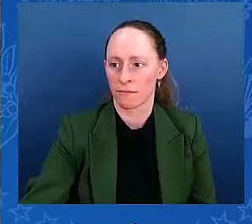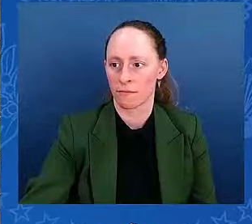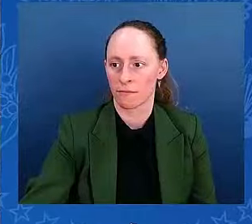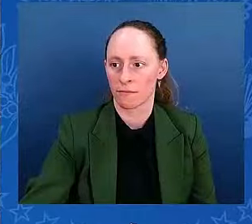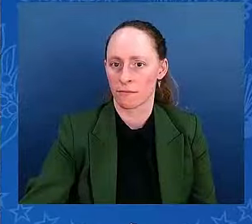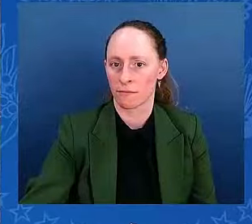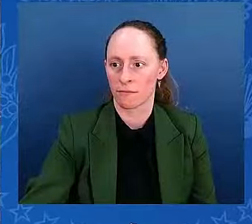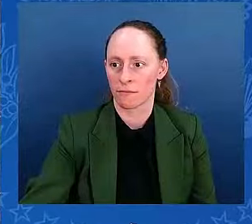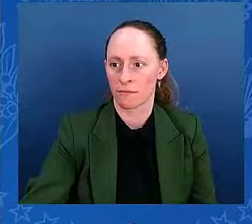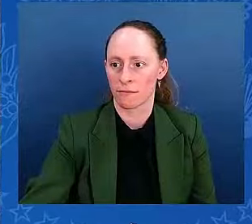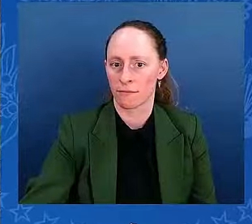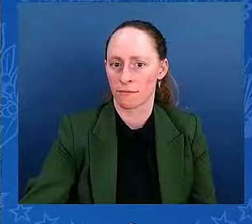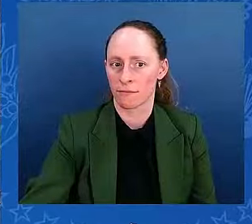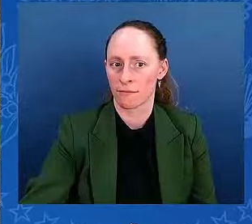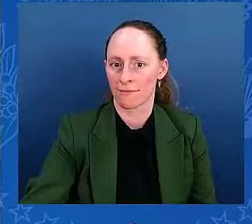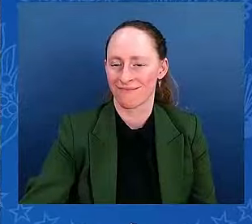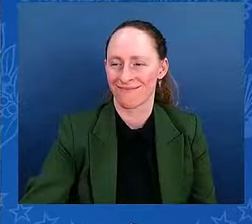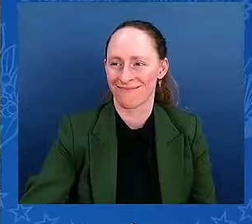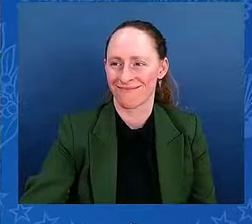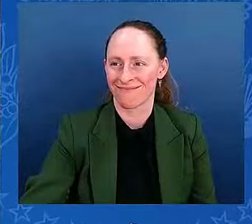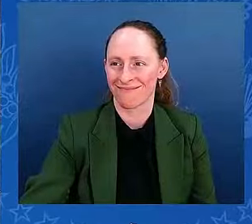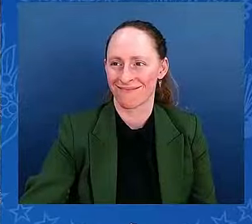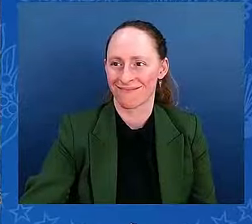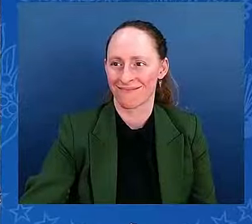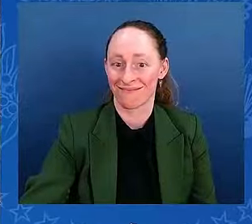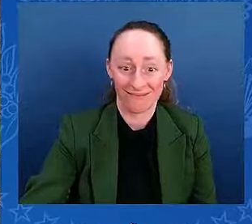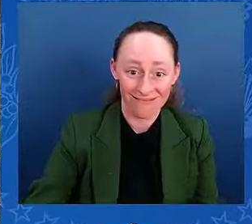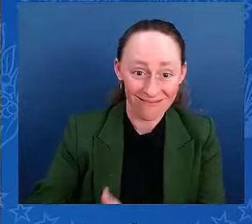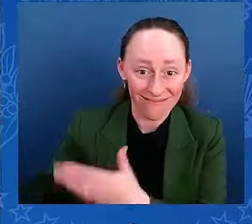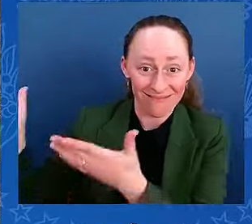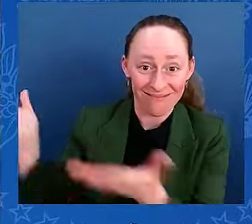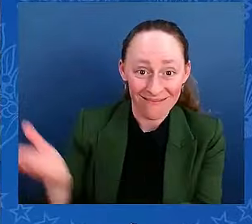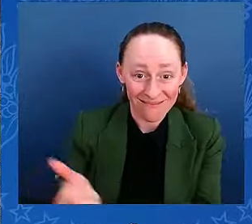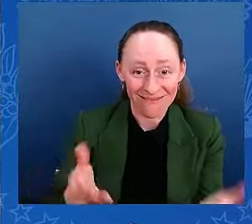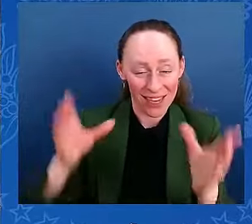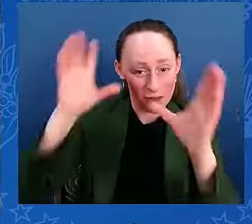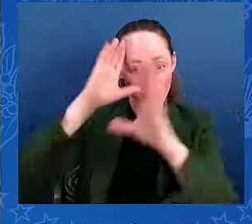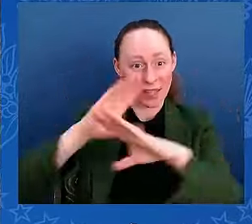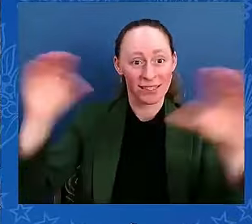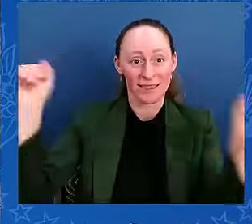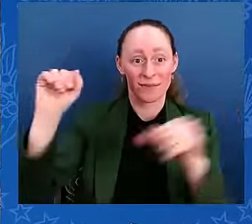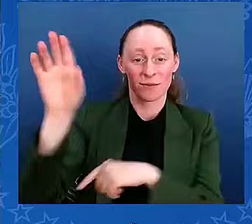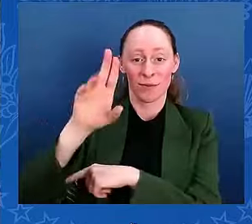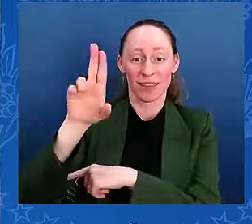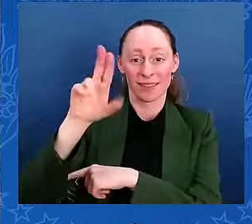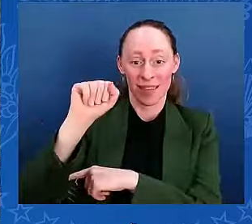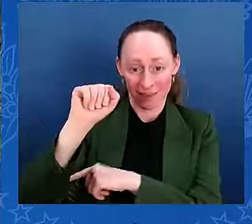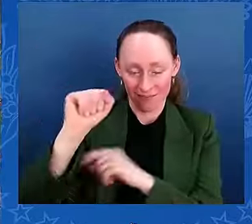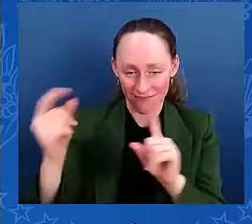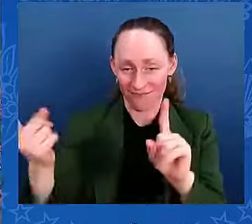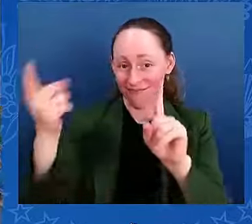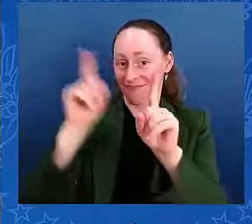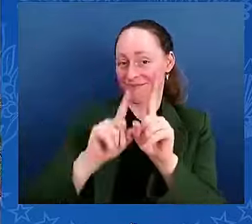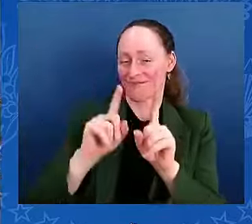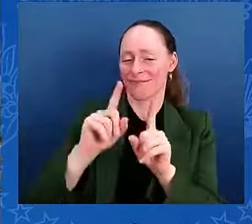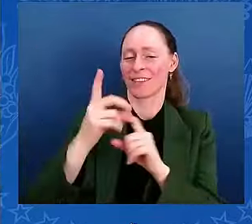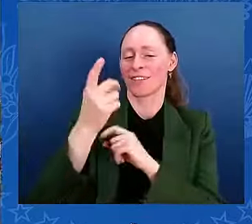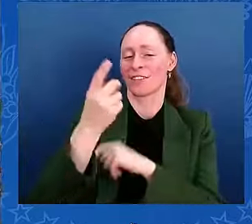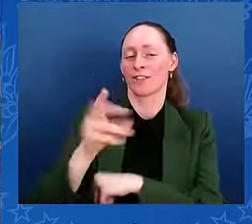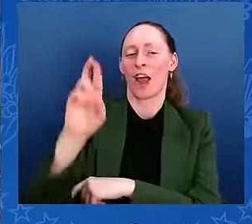Distinguished guest, the President of the United States and Dr. Biden, accompanied by Alexis Tabachino.